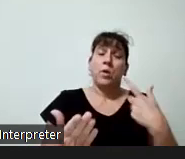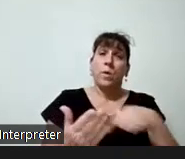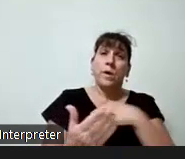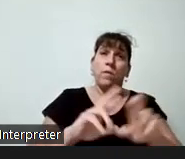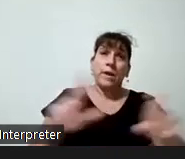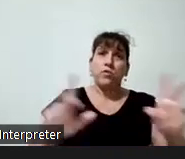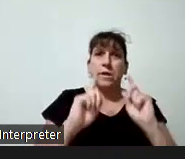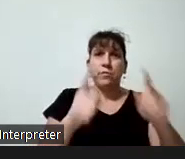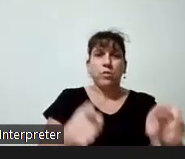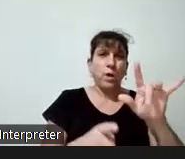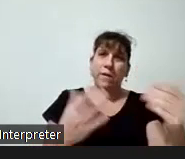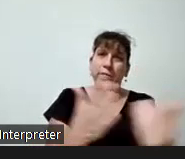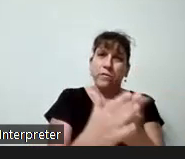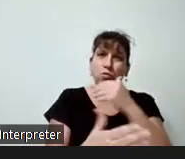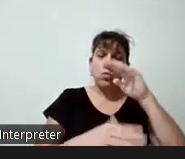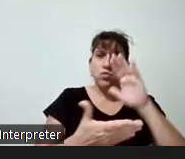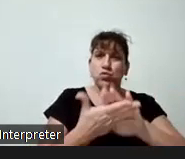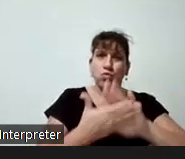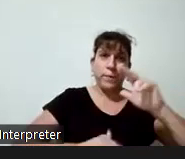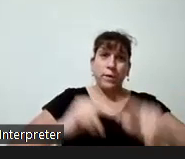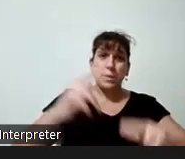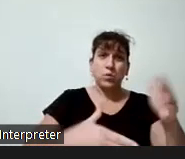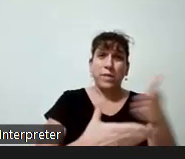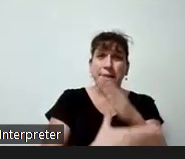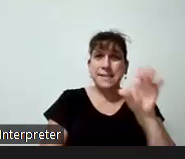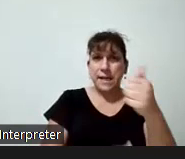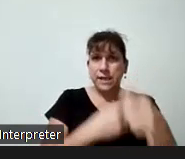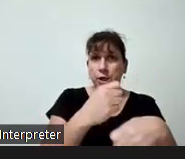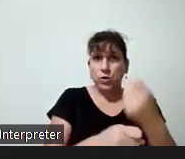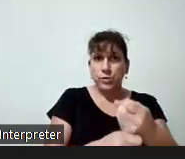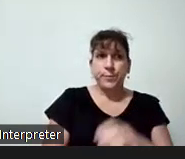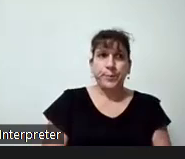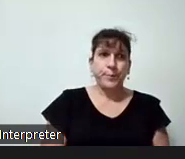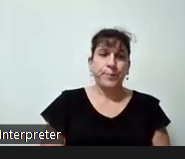school facilities in just 10 years.